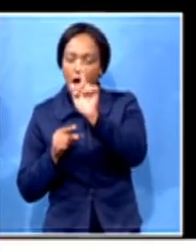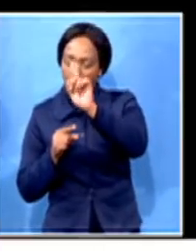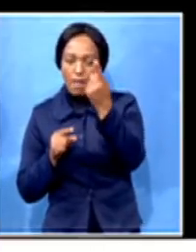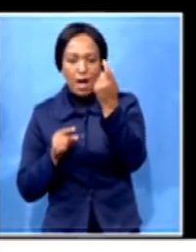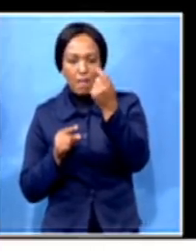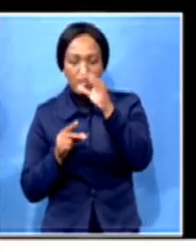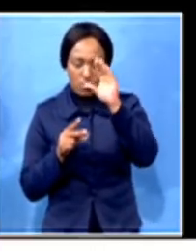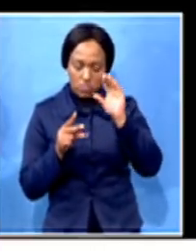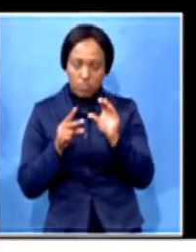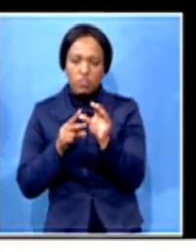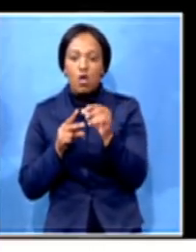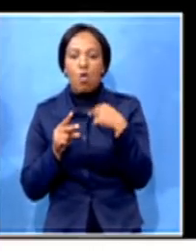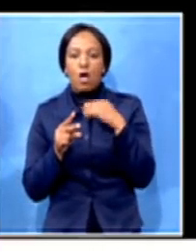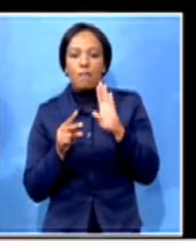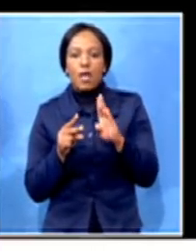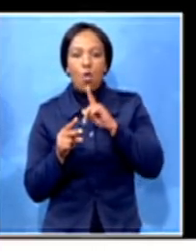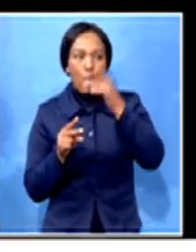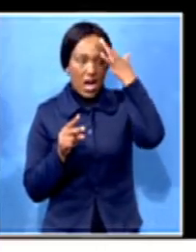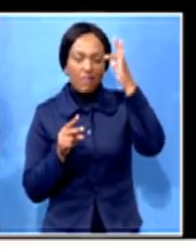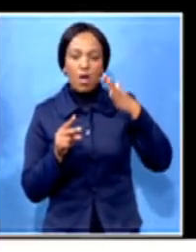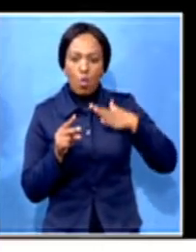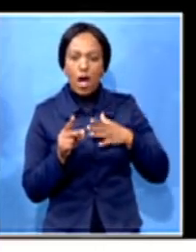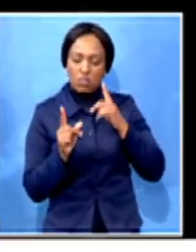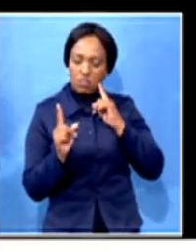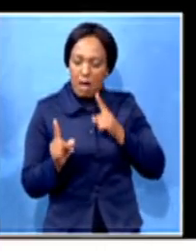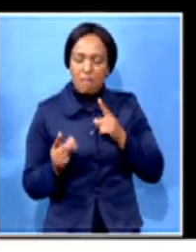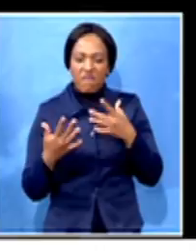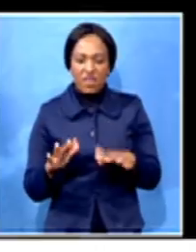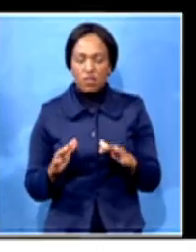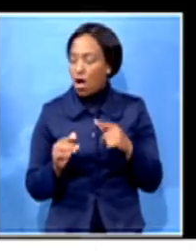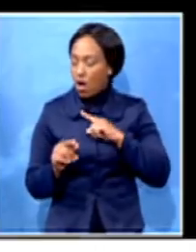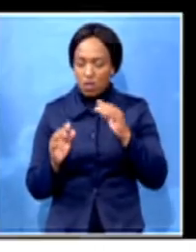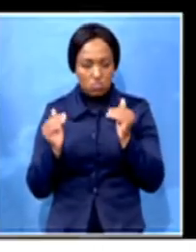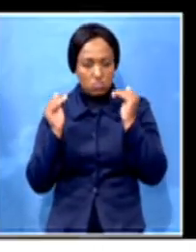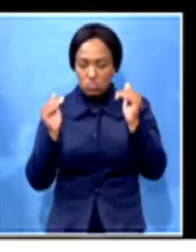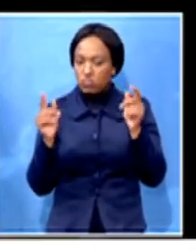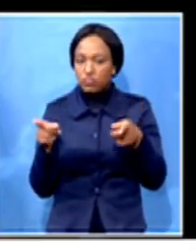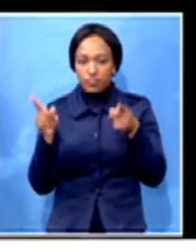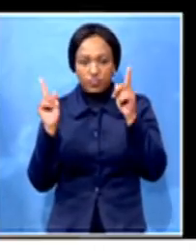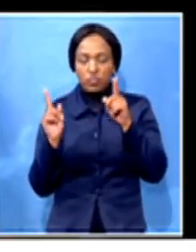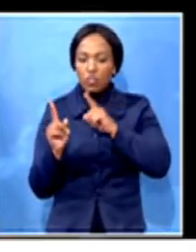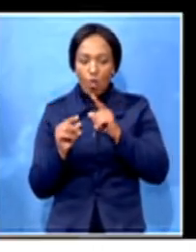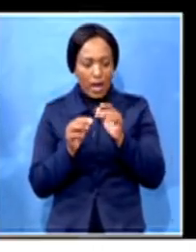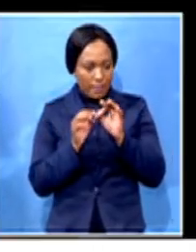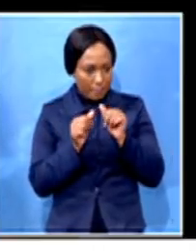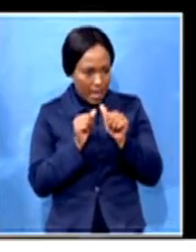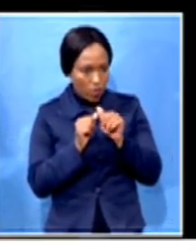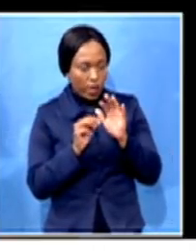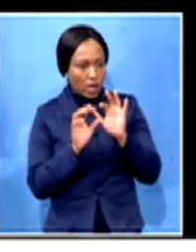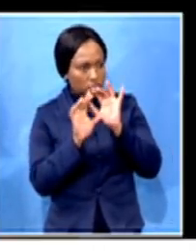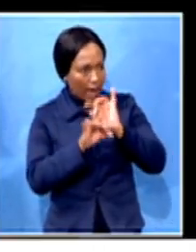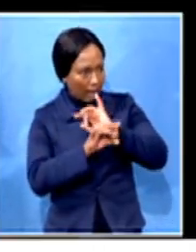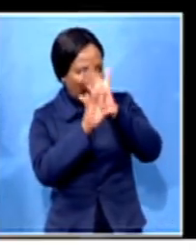asset class B because the government wants it to be so. That is highly dangerous, and until we actually see exactly what it is that they want to put through